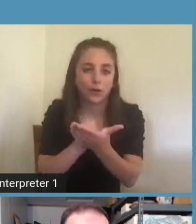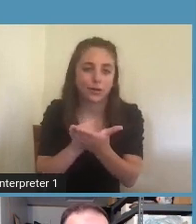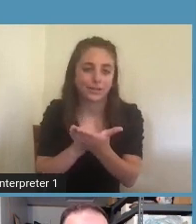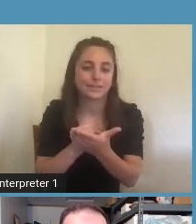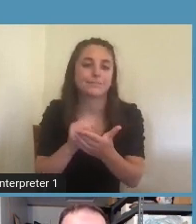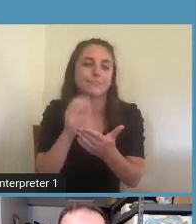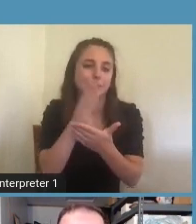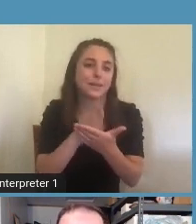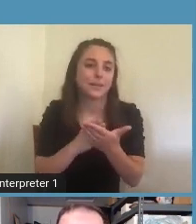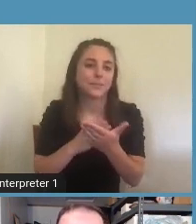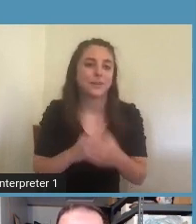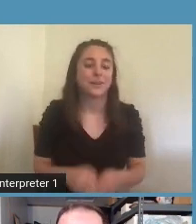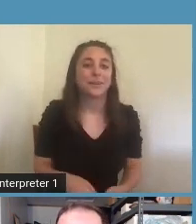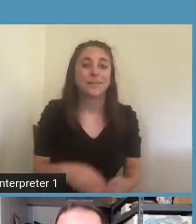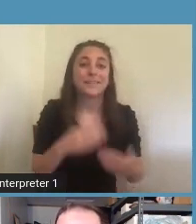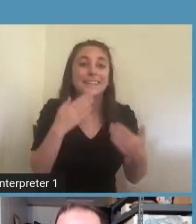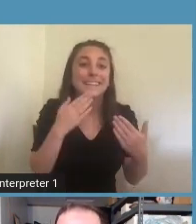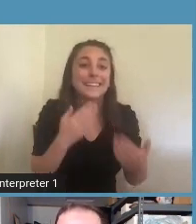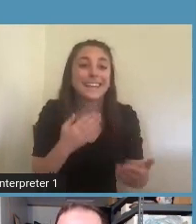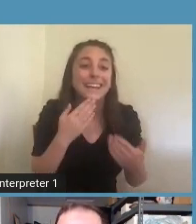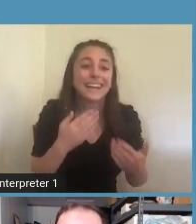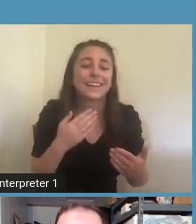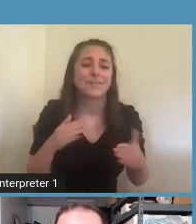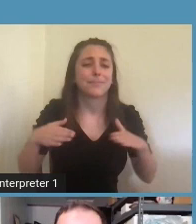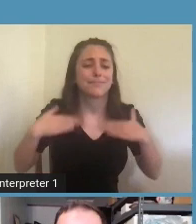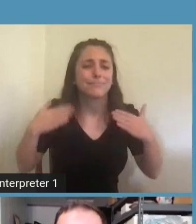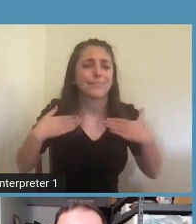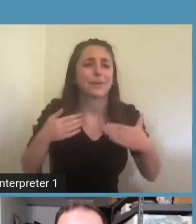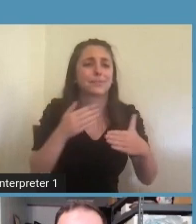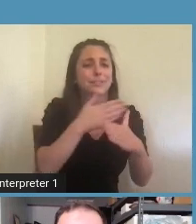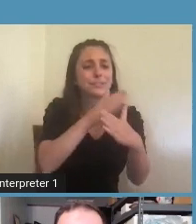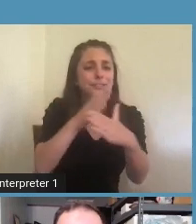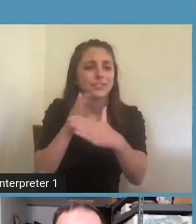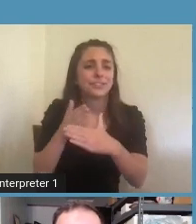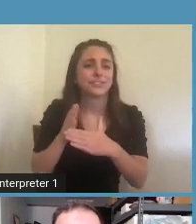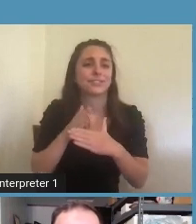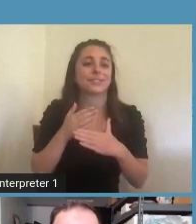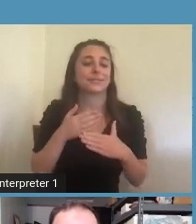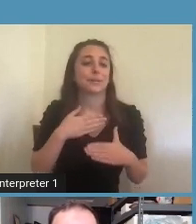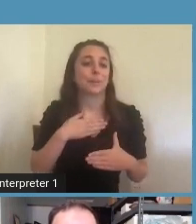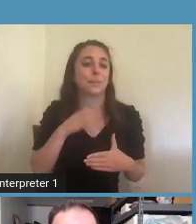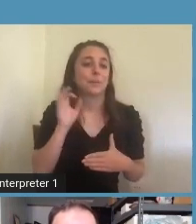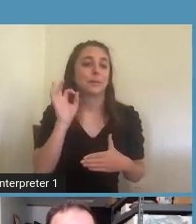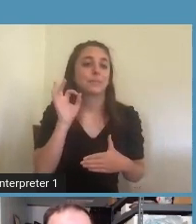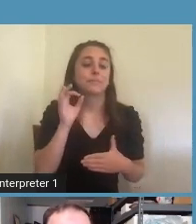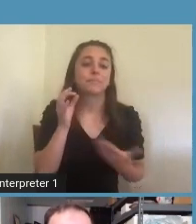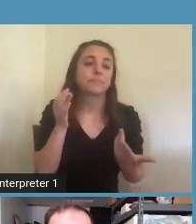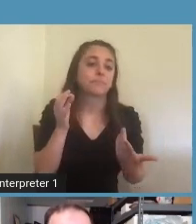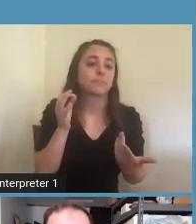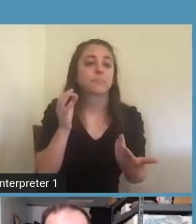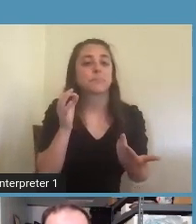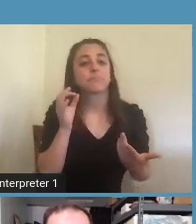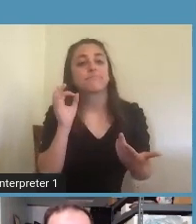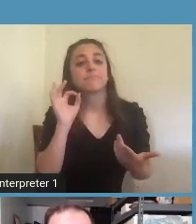Okay, well, thank you very much. I'm really happy to share all of my learning